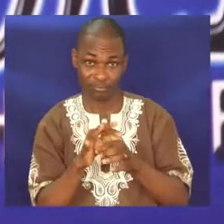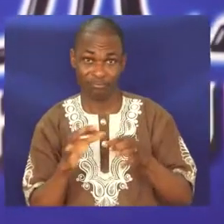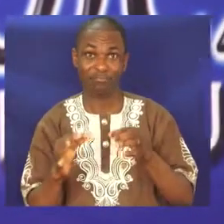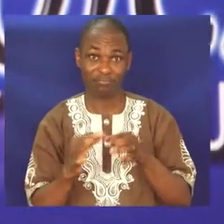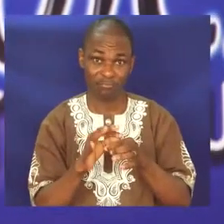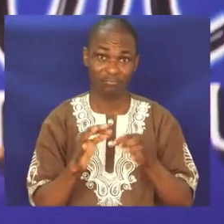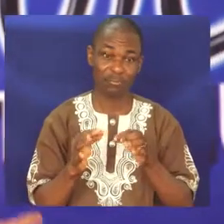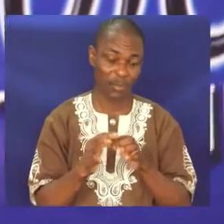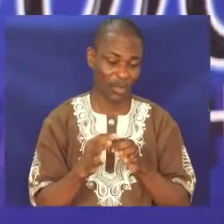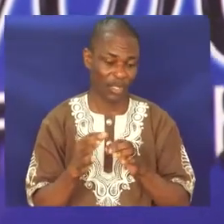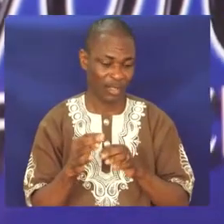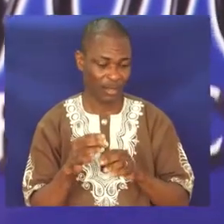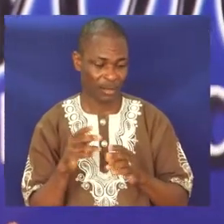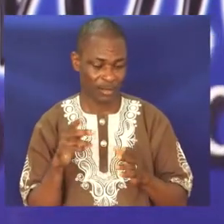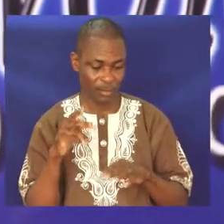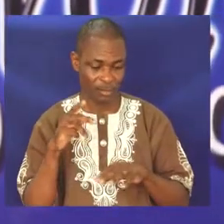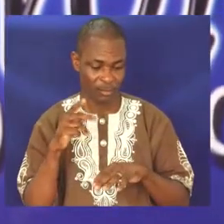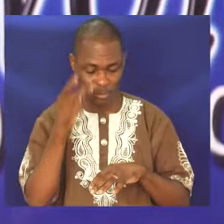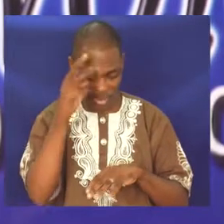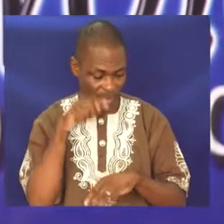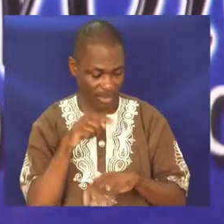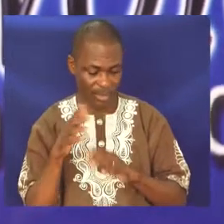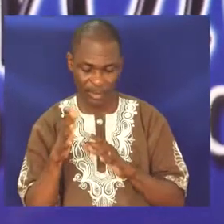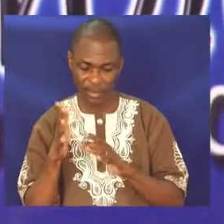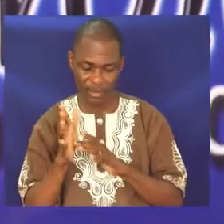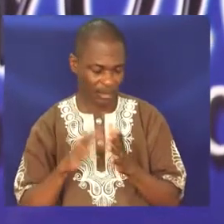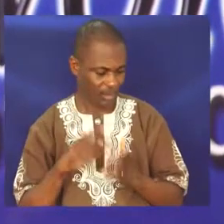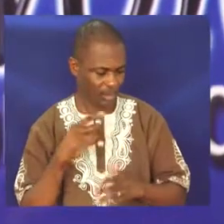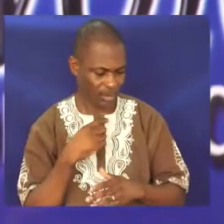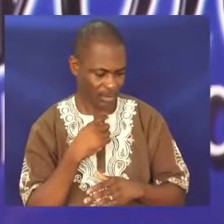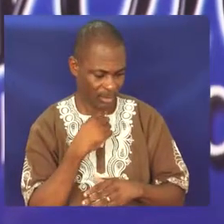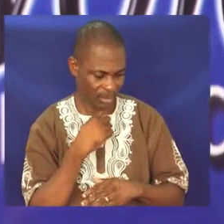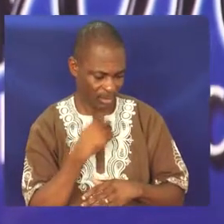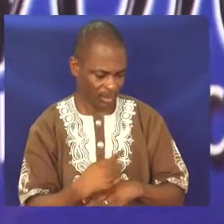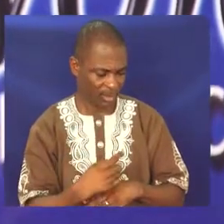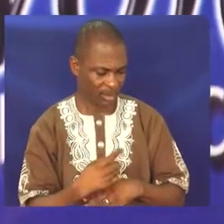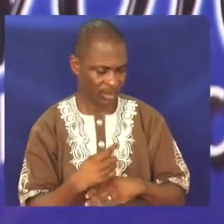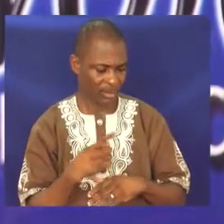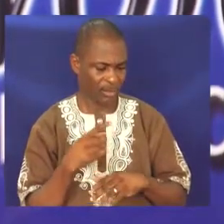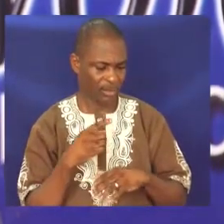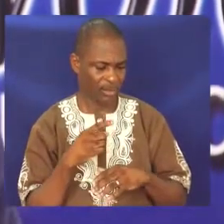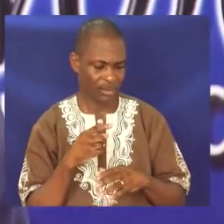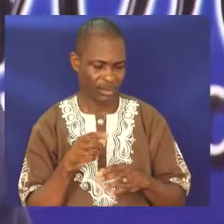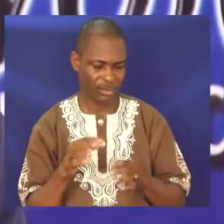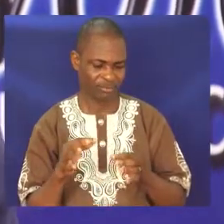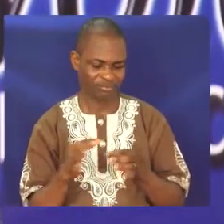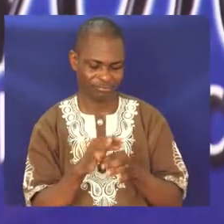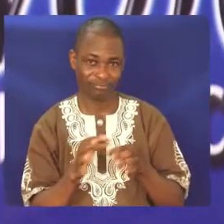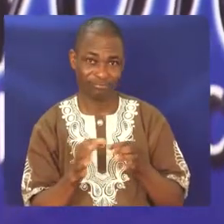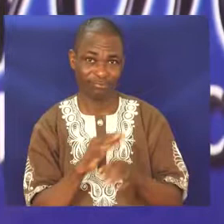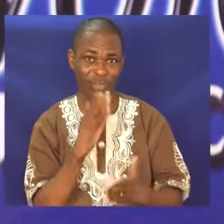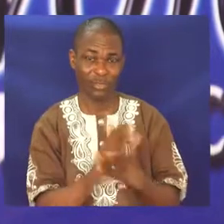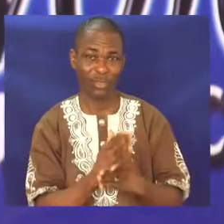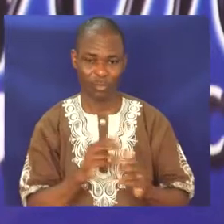twem ho no dan ani ehwe Petro pa. Wose krache. Ya de wo ye no. Na bra be di machi. Ne fri na